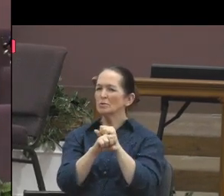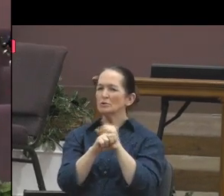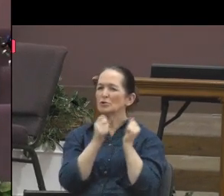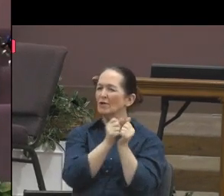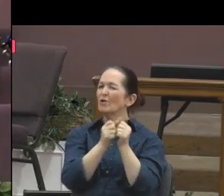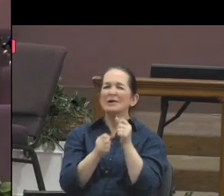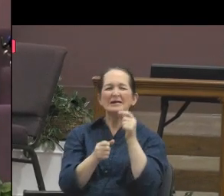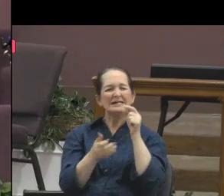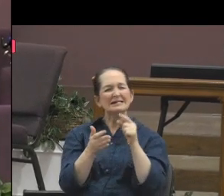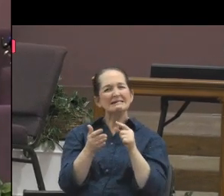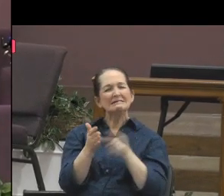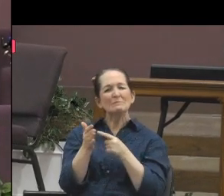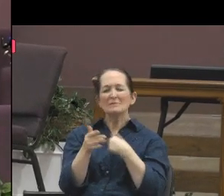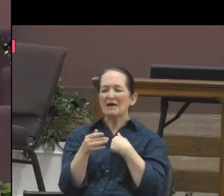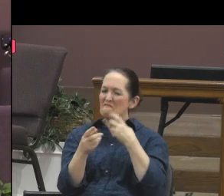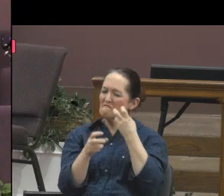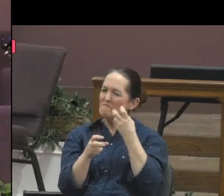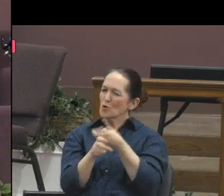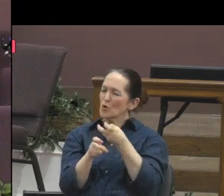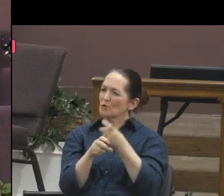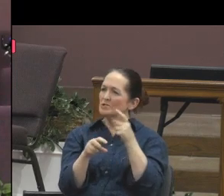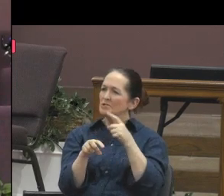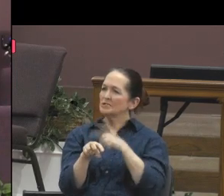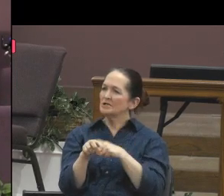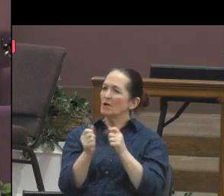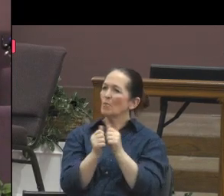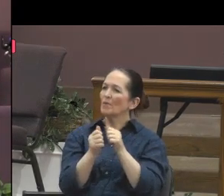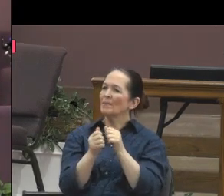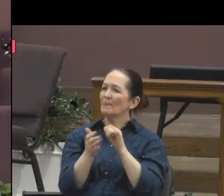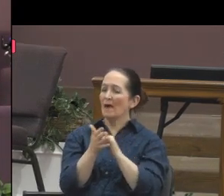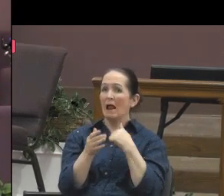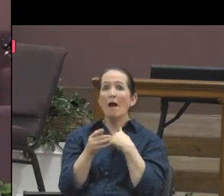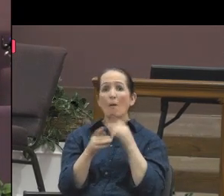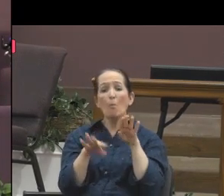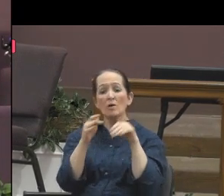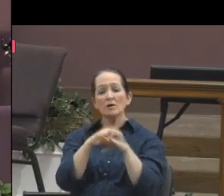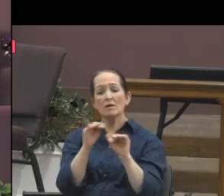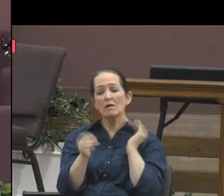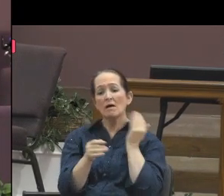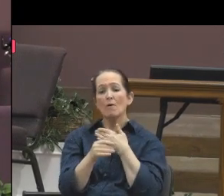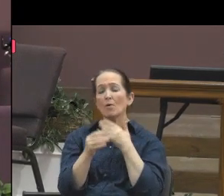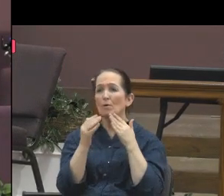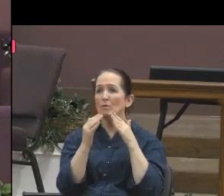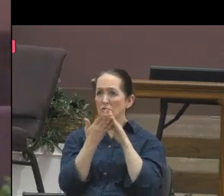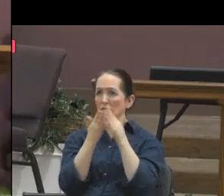that. I walk out into our community